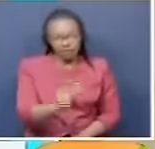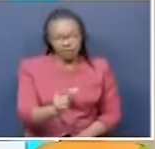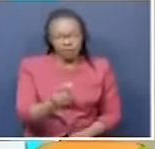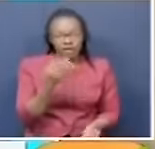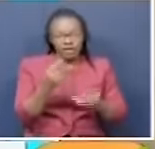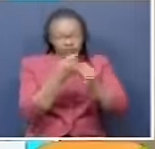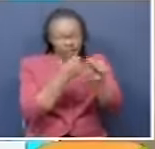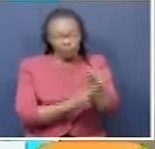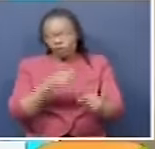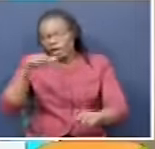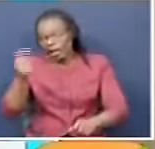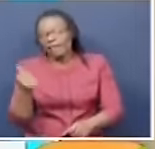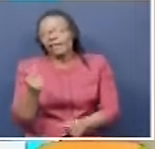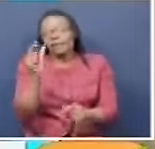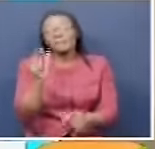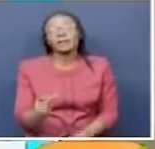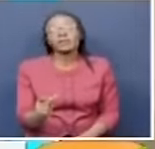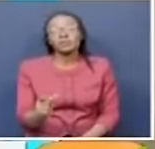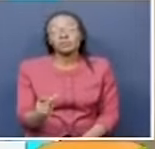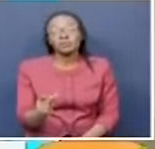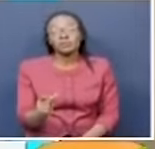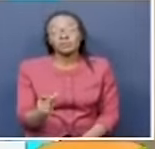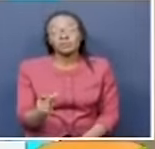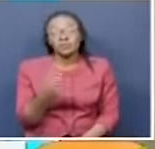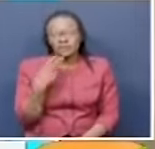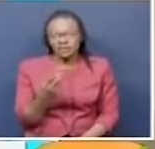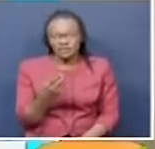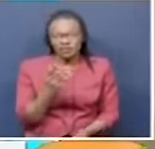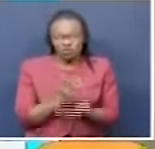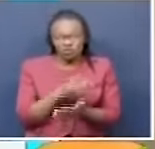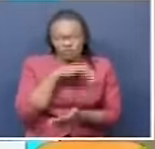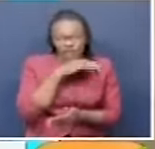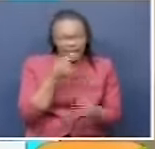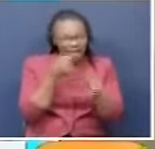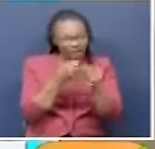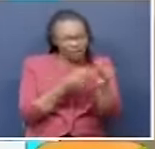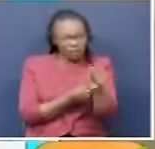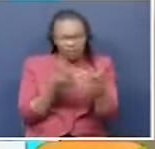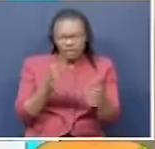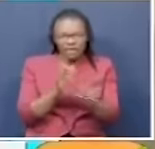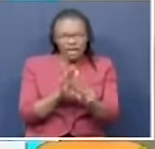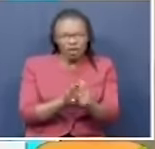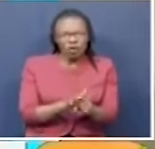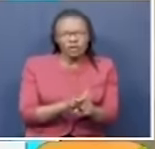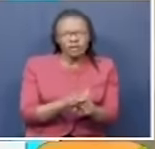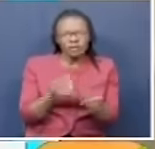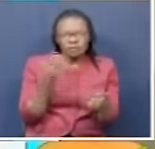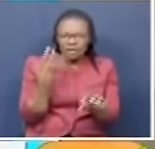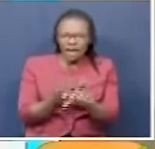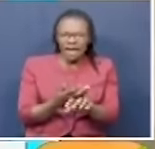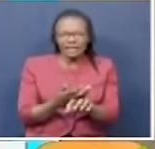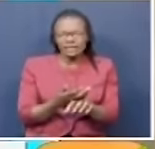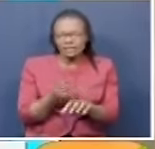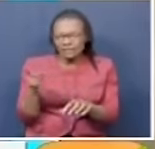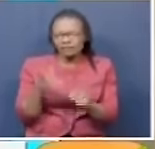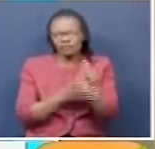somebody else. His allies say there's so much investment, like you were saying, he's put into this, he can't just let it go to anybody else. they should all fight it